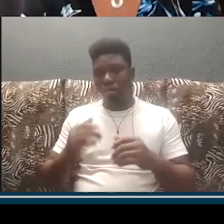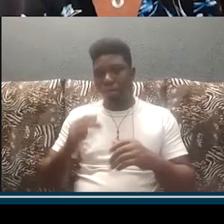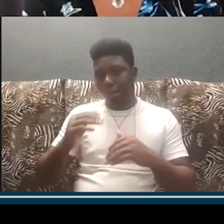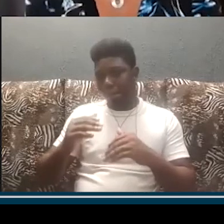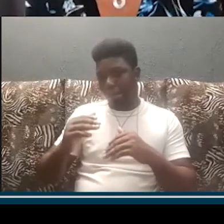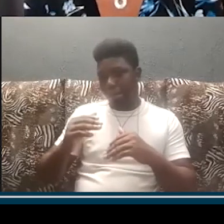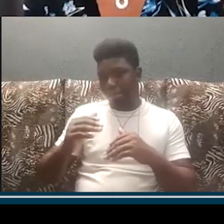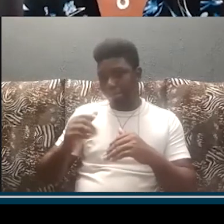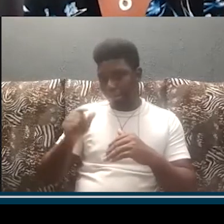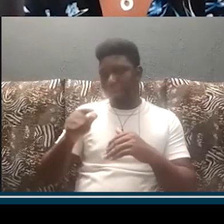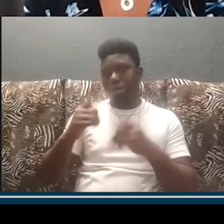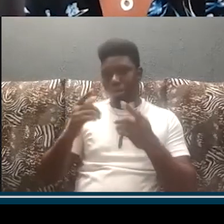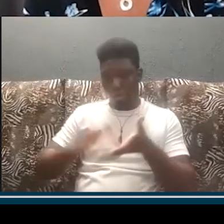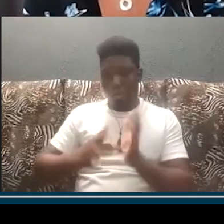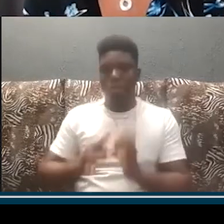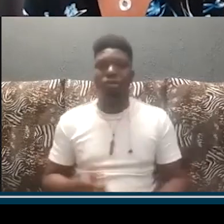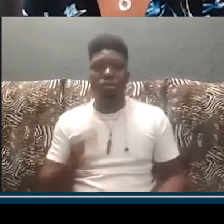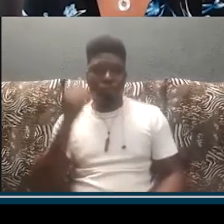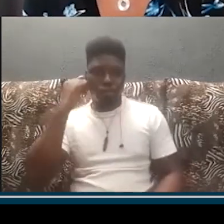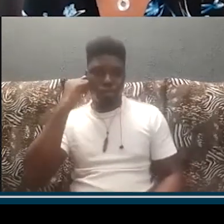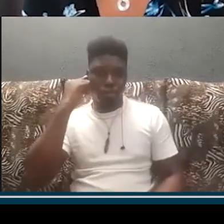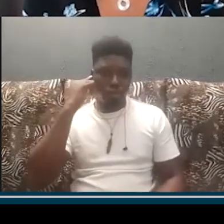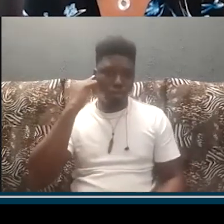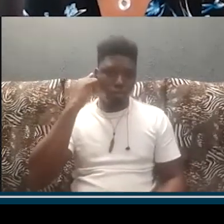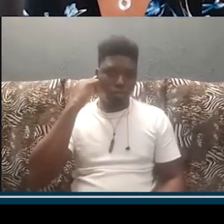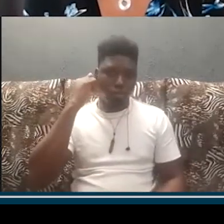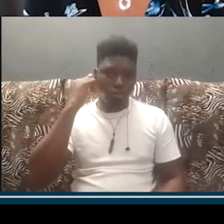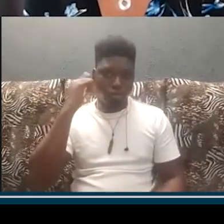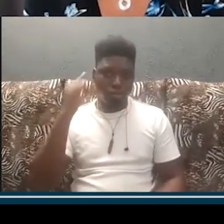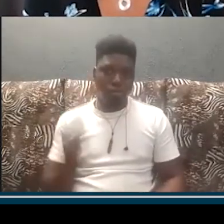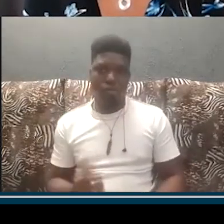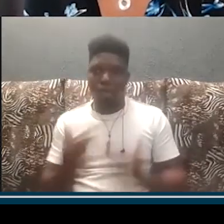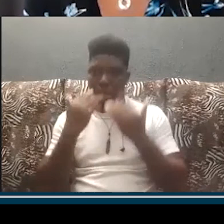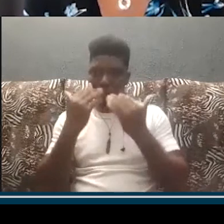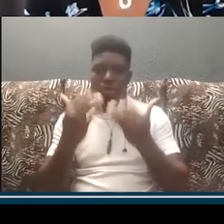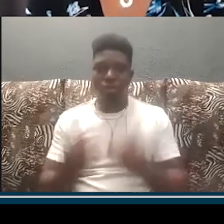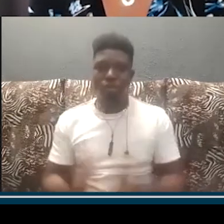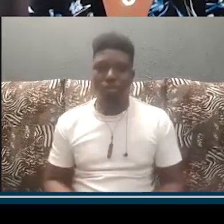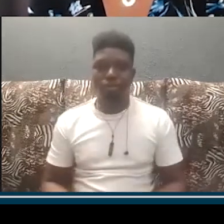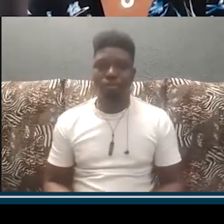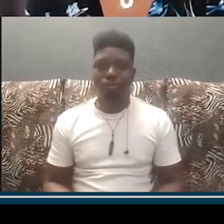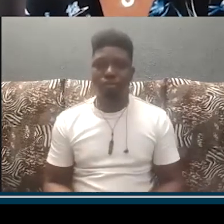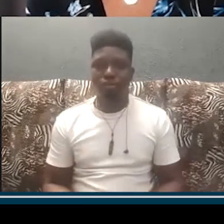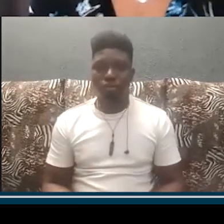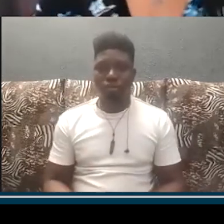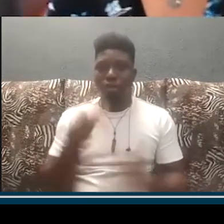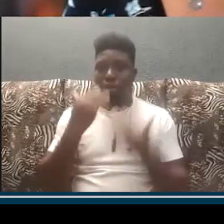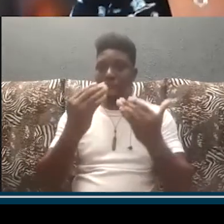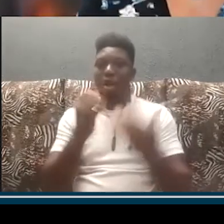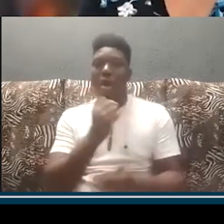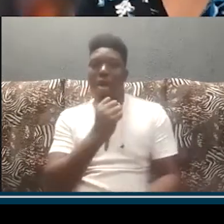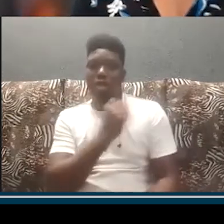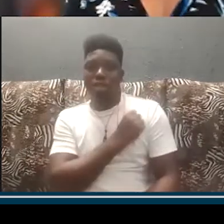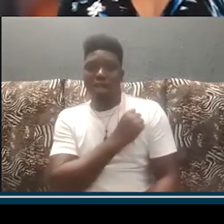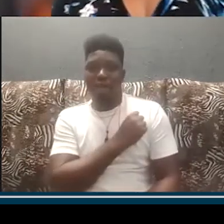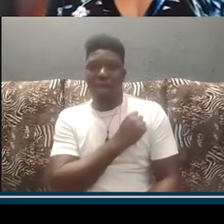And that might be a little bit of the difference. Thank you as always, friends. Thank you, Stephen, Joy, Neely,